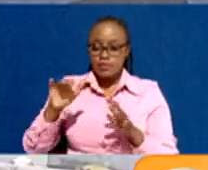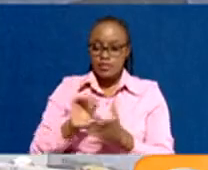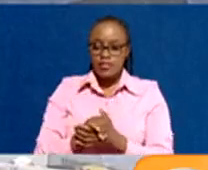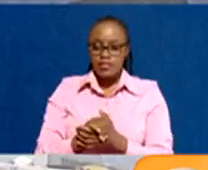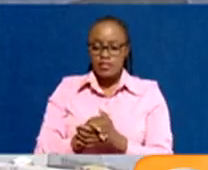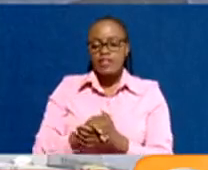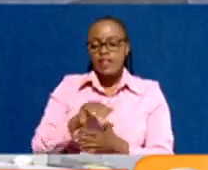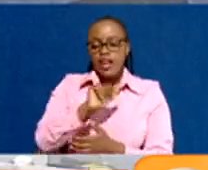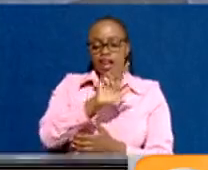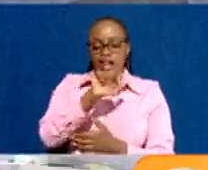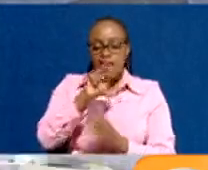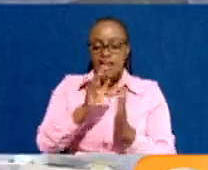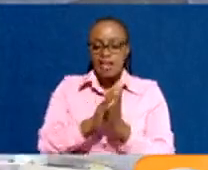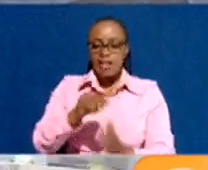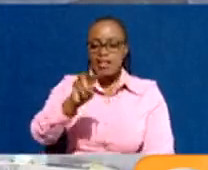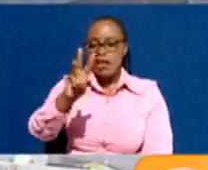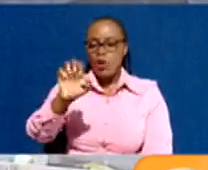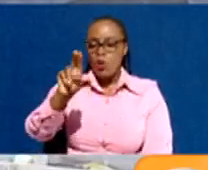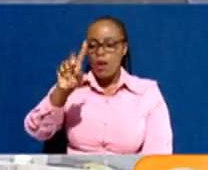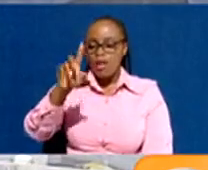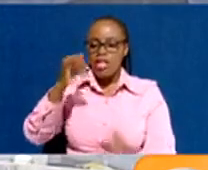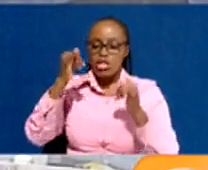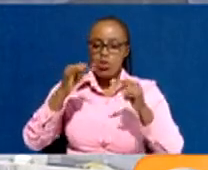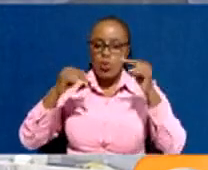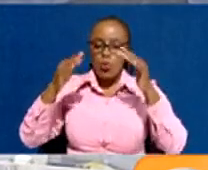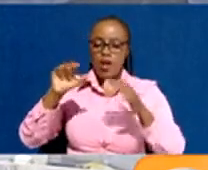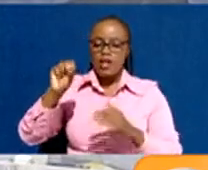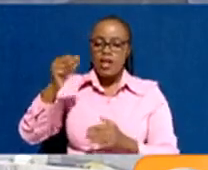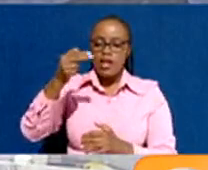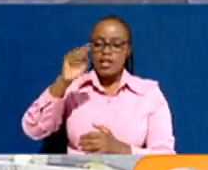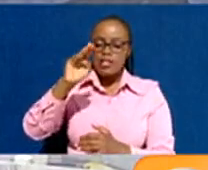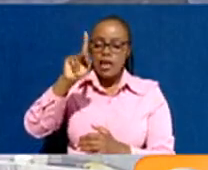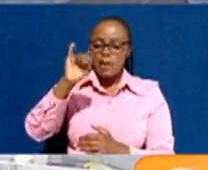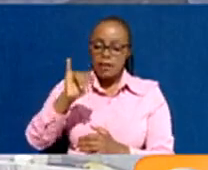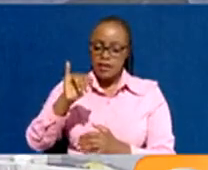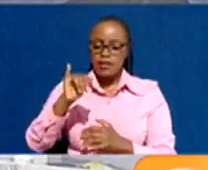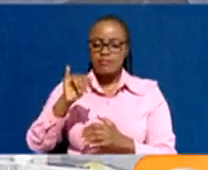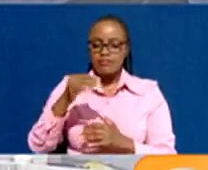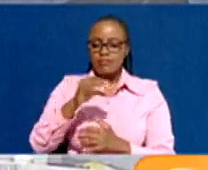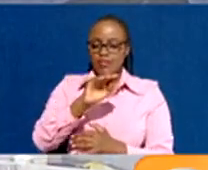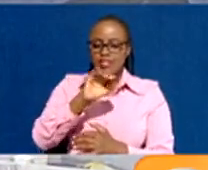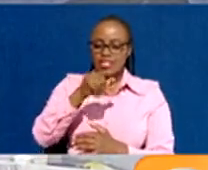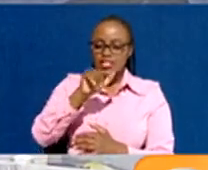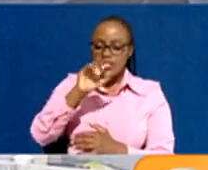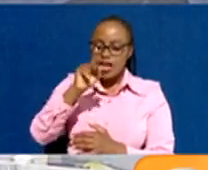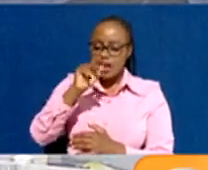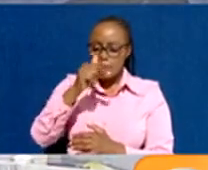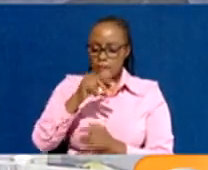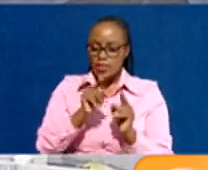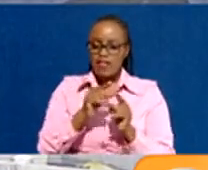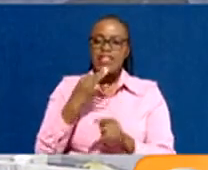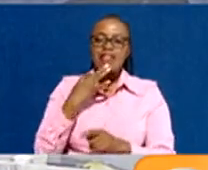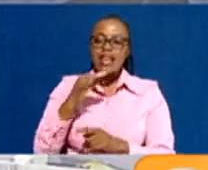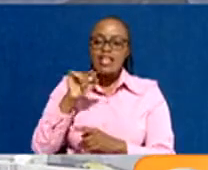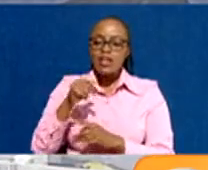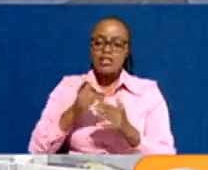Allan Kipkoech and Wendy Violet are the new winners of the Shabiki Major League jackpot. The two split the cash prize of